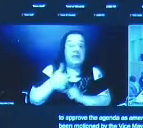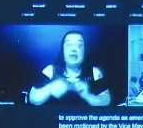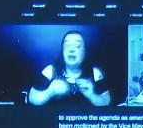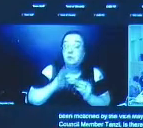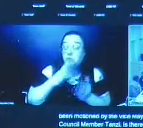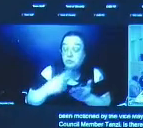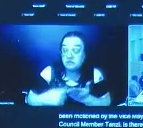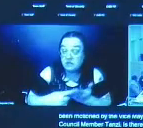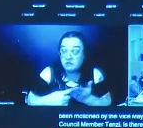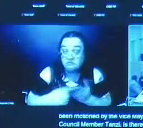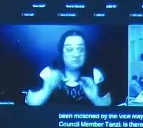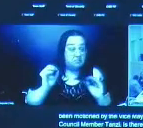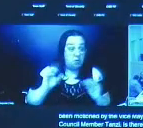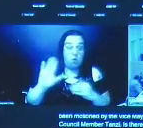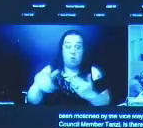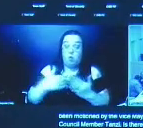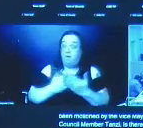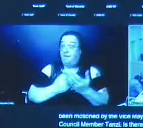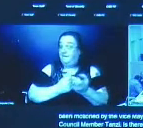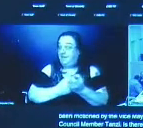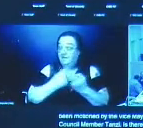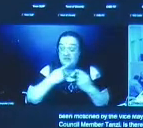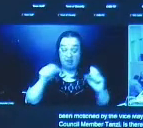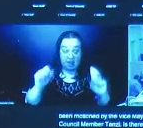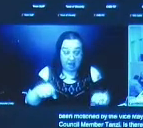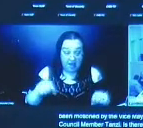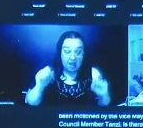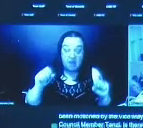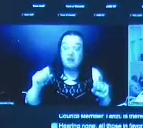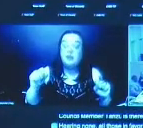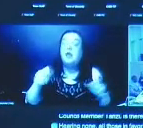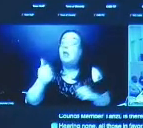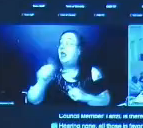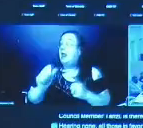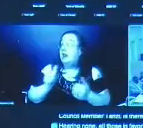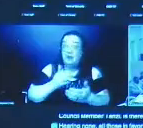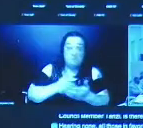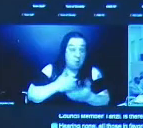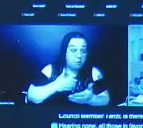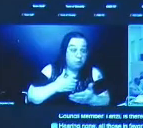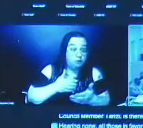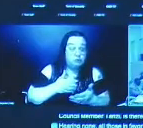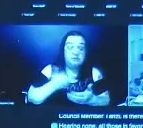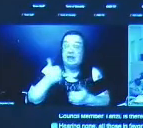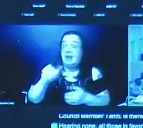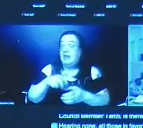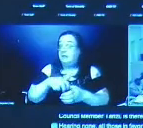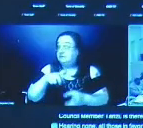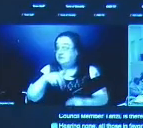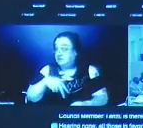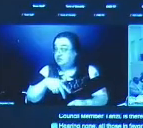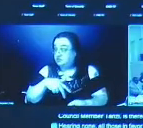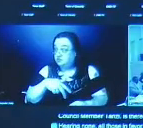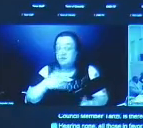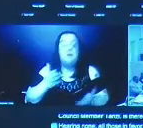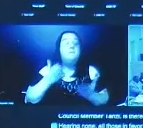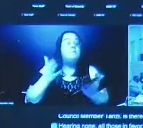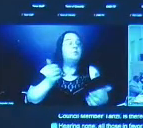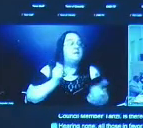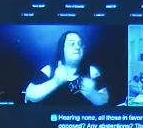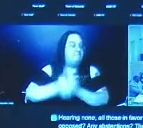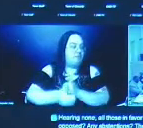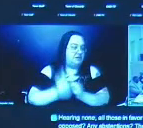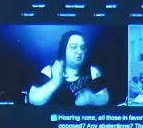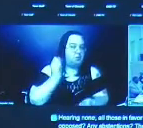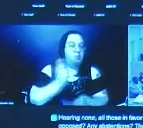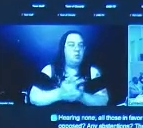Hearing none, all those in favor say aye. Aye. Any opposed? Any abstentions? The motion passes. The agenda is